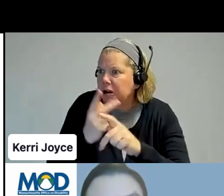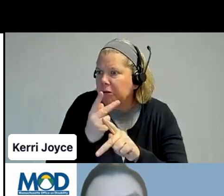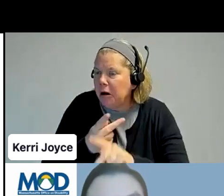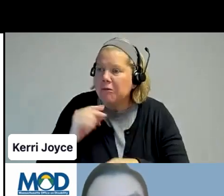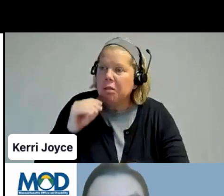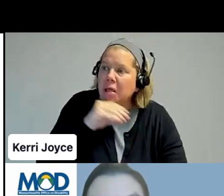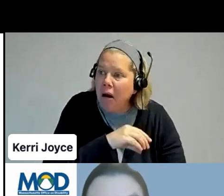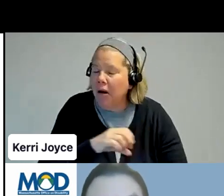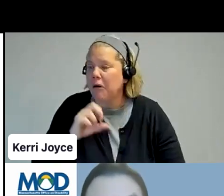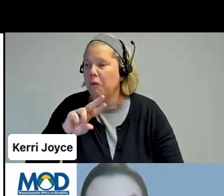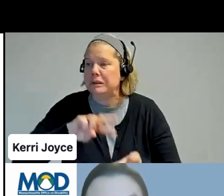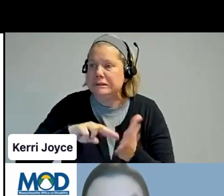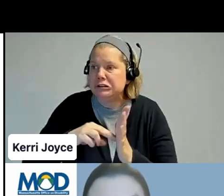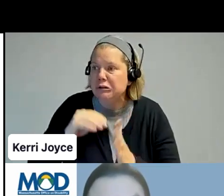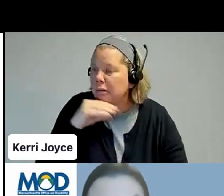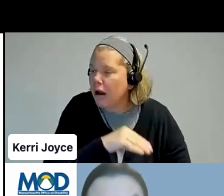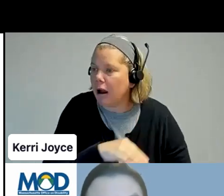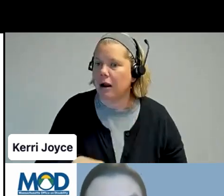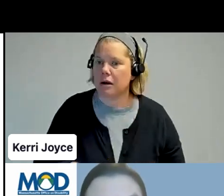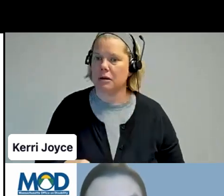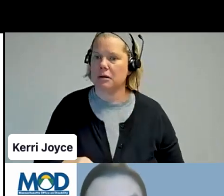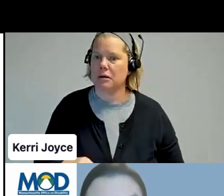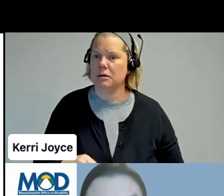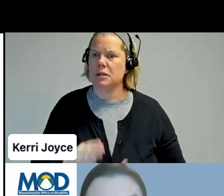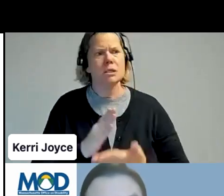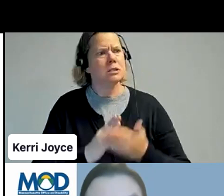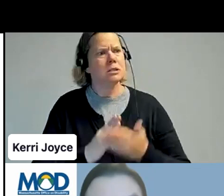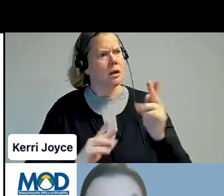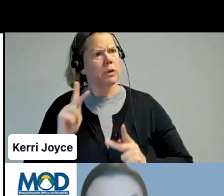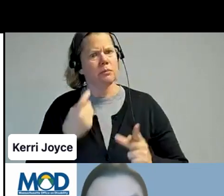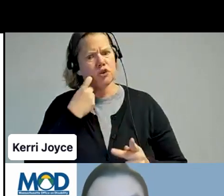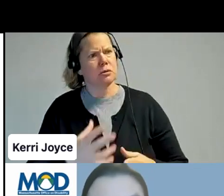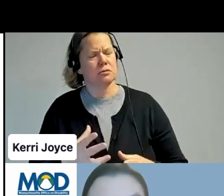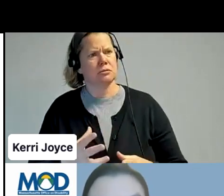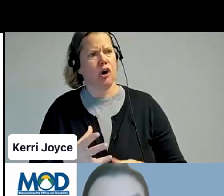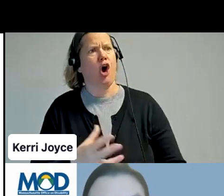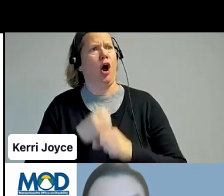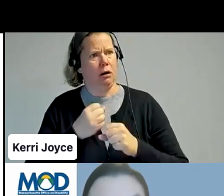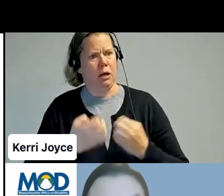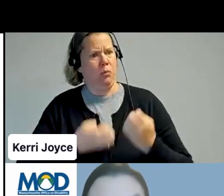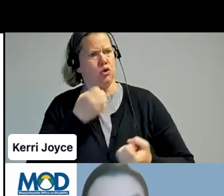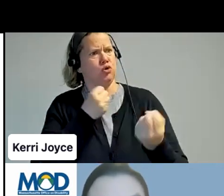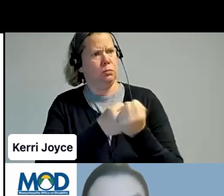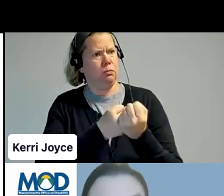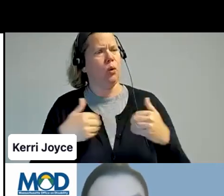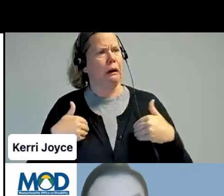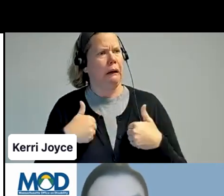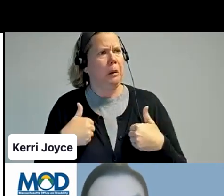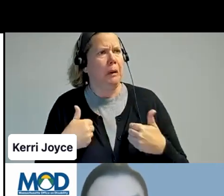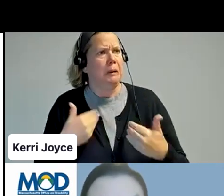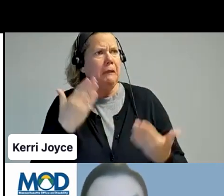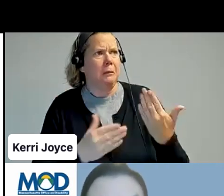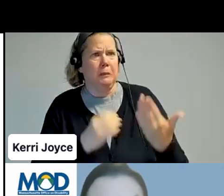lie. People who have just got an emotional support animal might be a bit unclear on their rights and what the difference